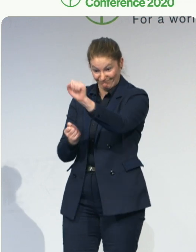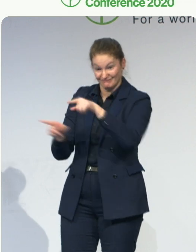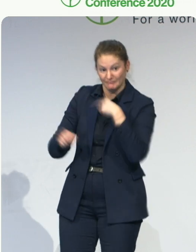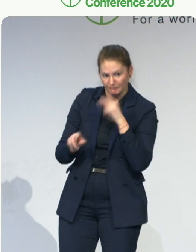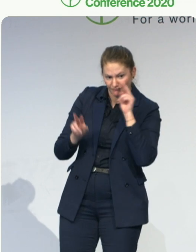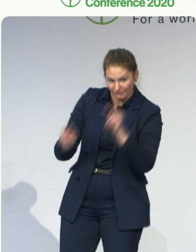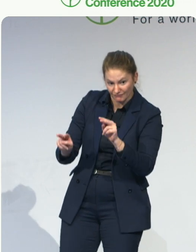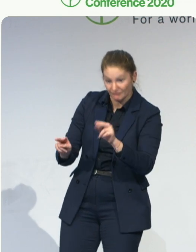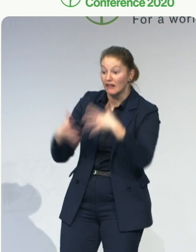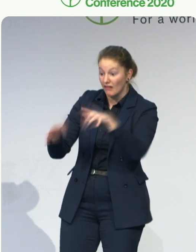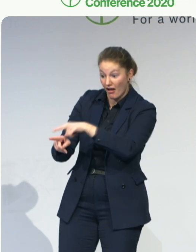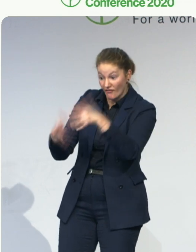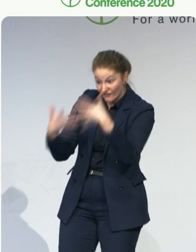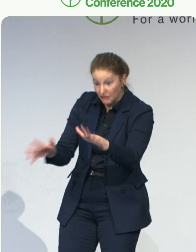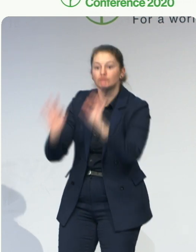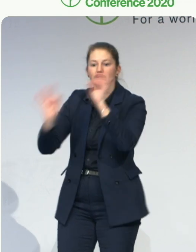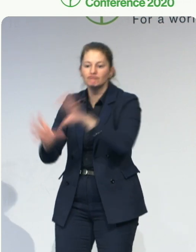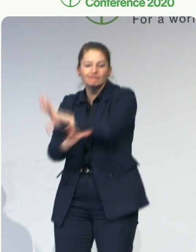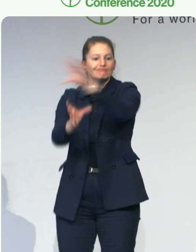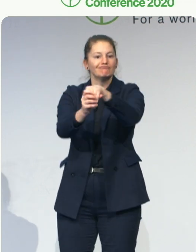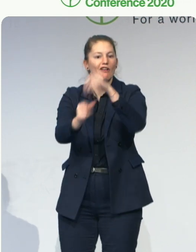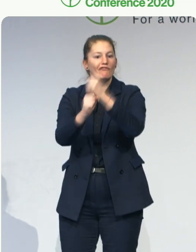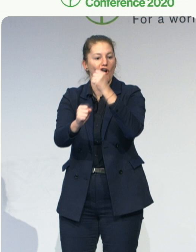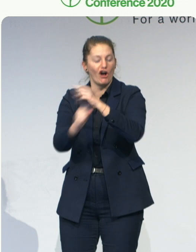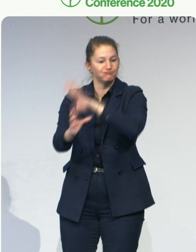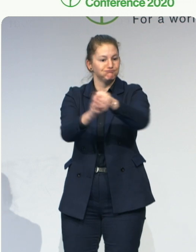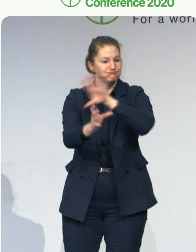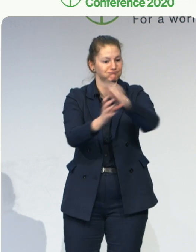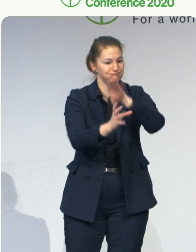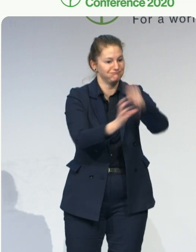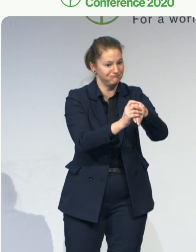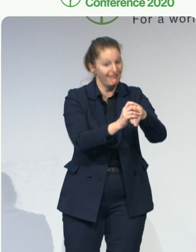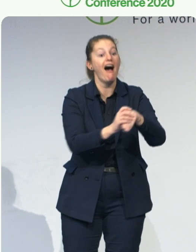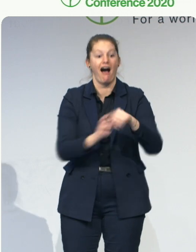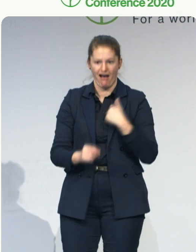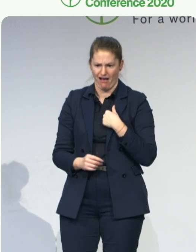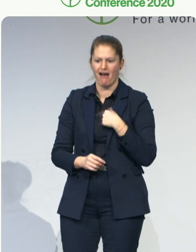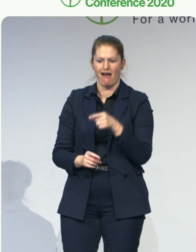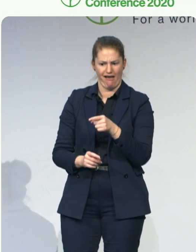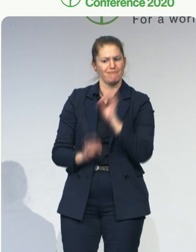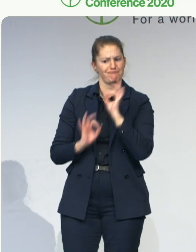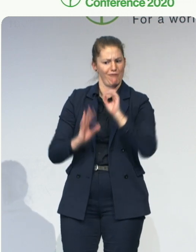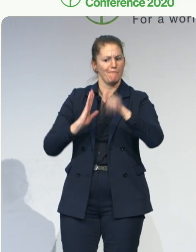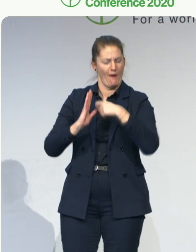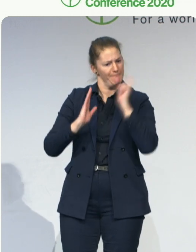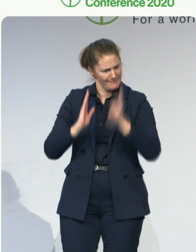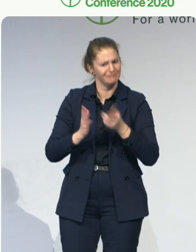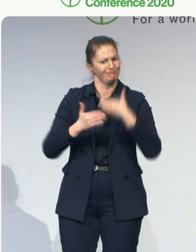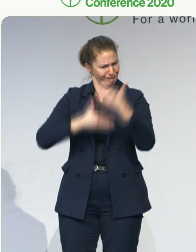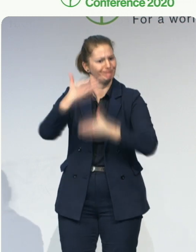This project shall be developed further. And I should tell you that this would